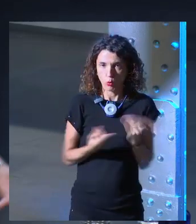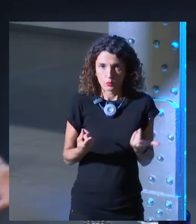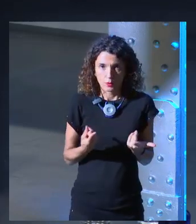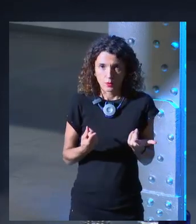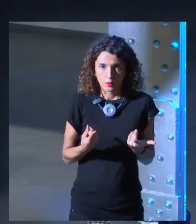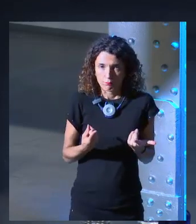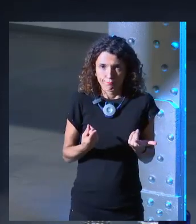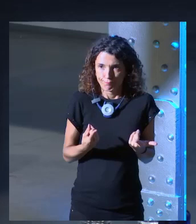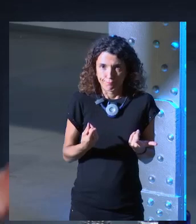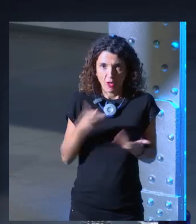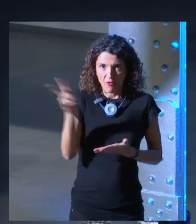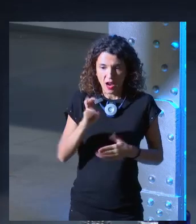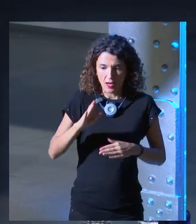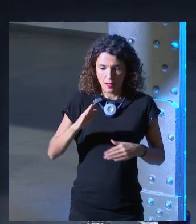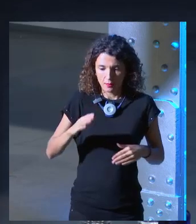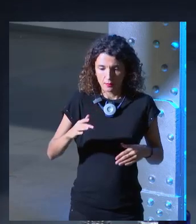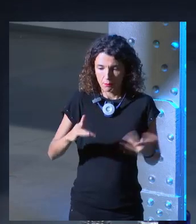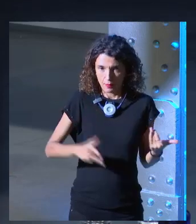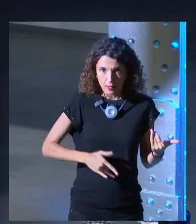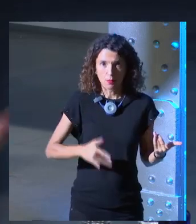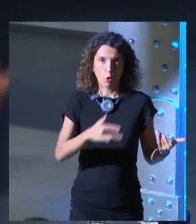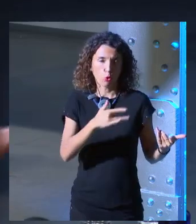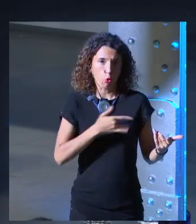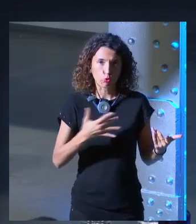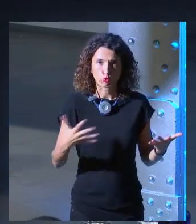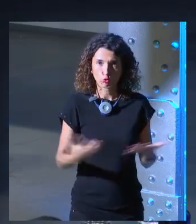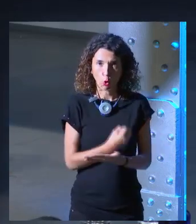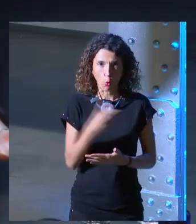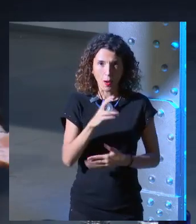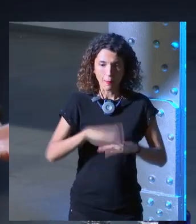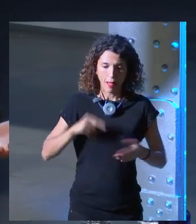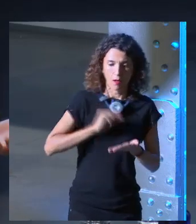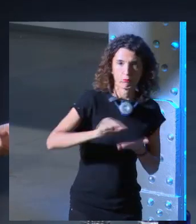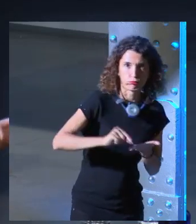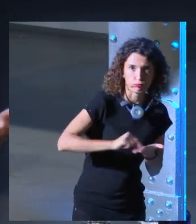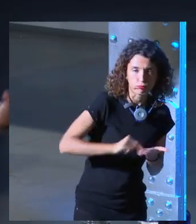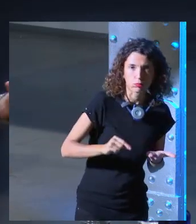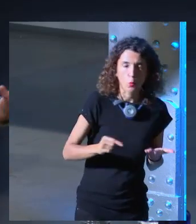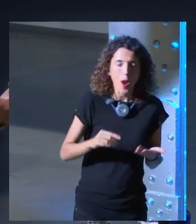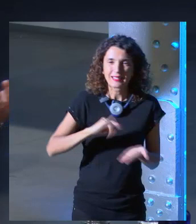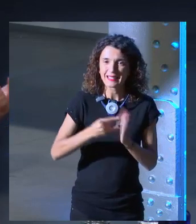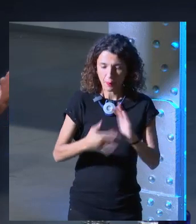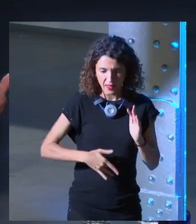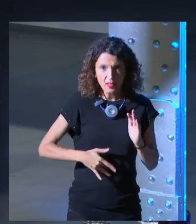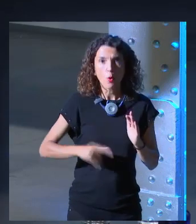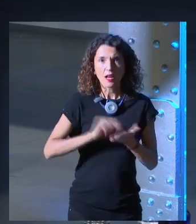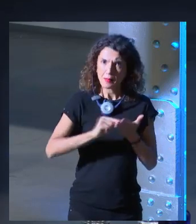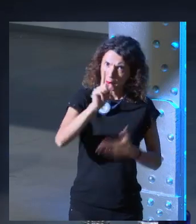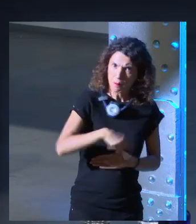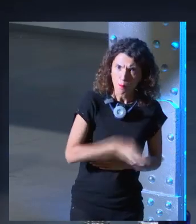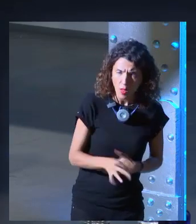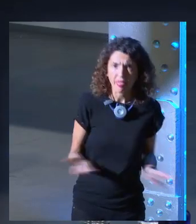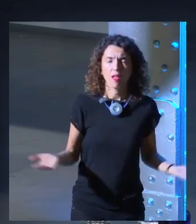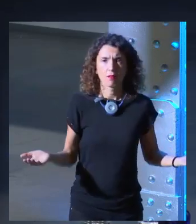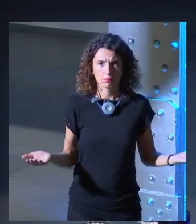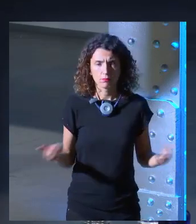your bowels. It happens with your heart. It happens with your digestive system. And it's